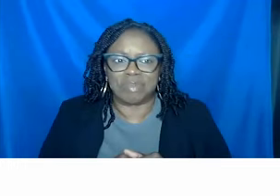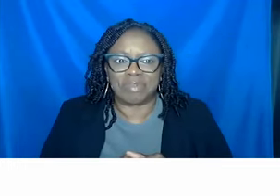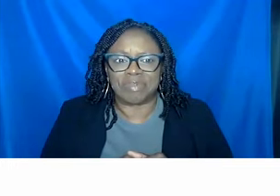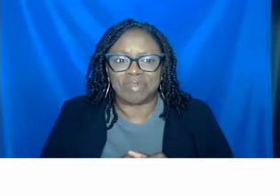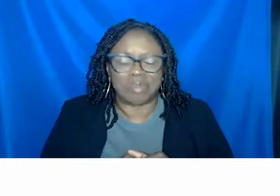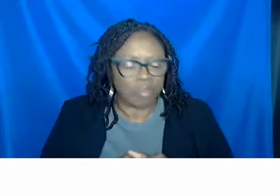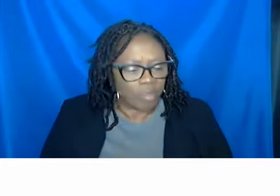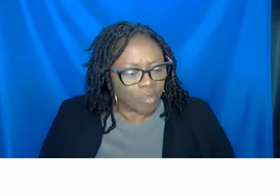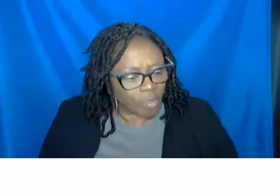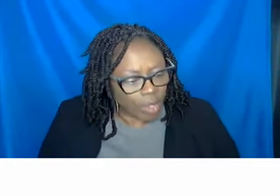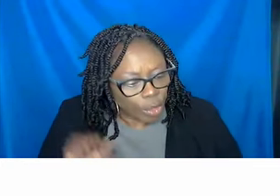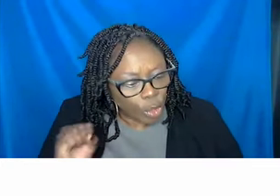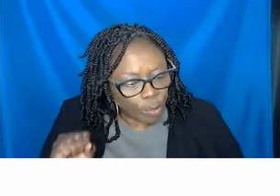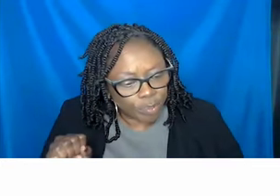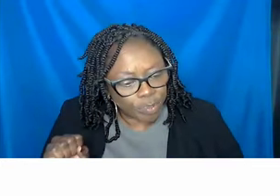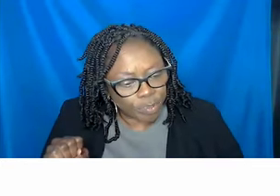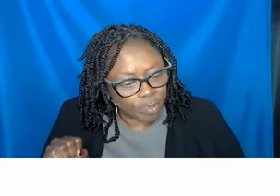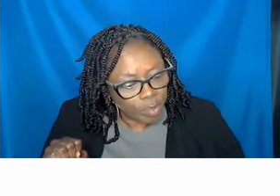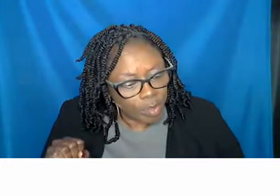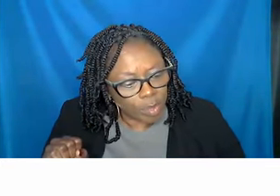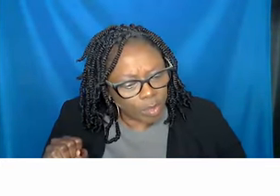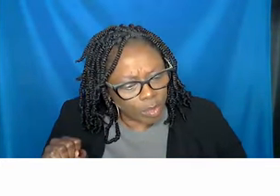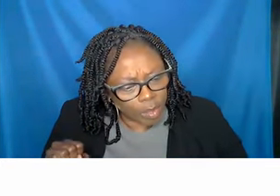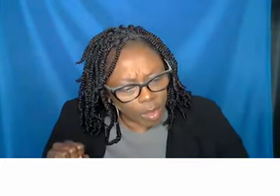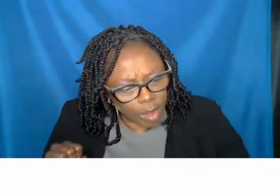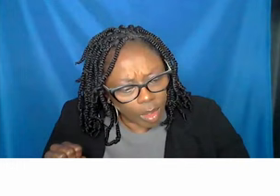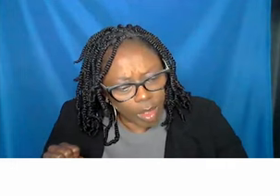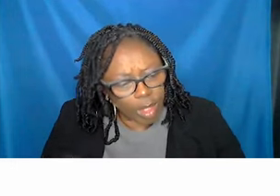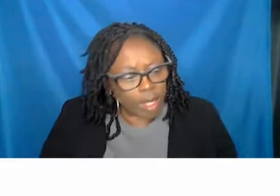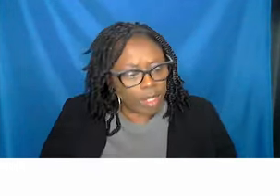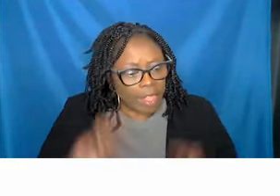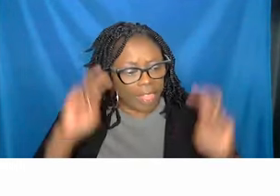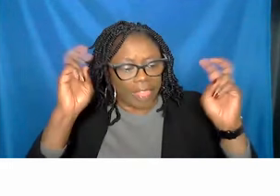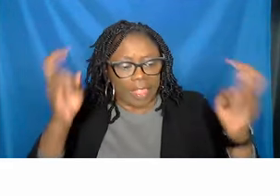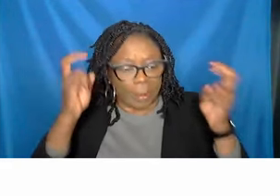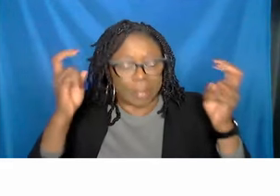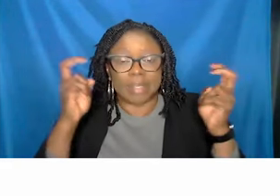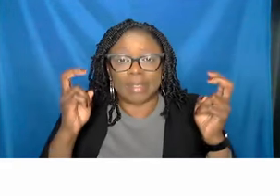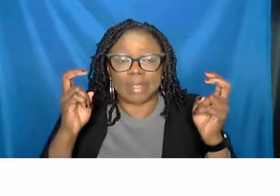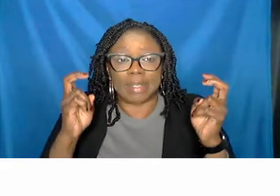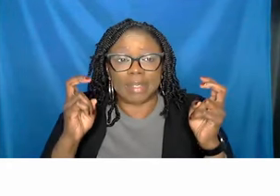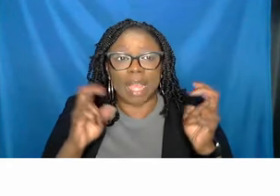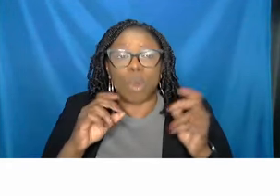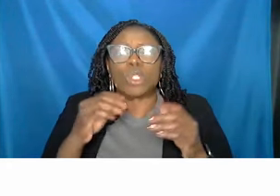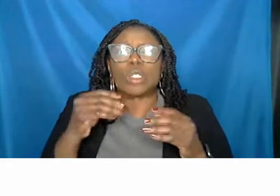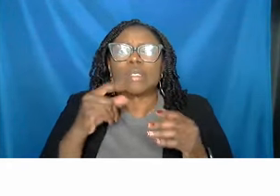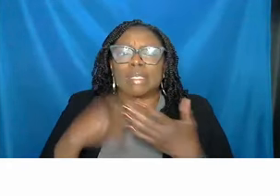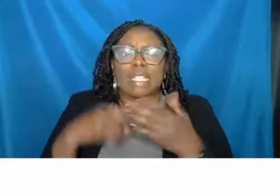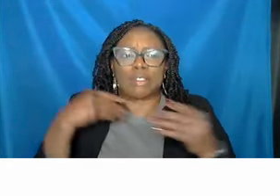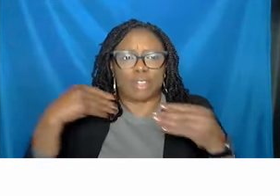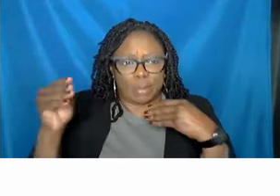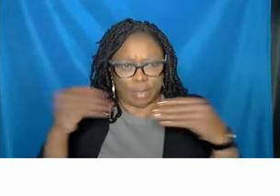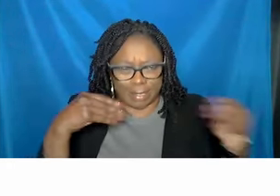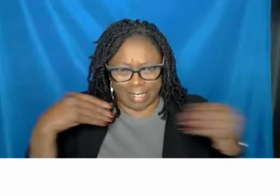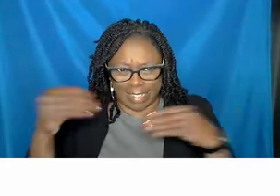Okay, so these were the themes that emerged from my data. I'm going to talk about flexibility and caring